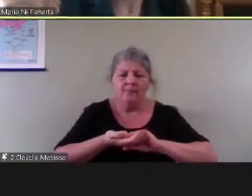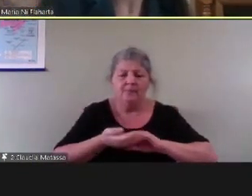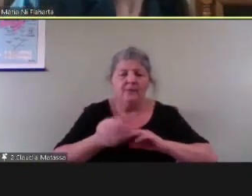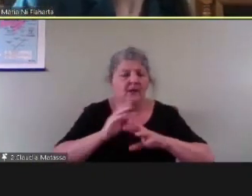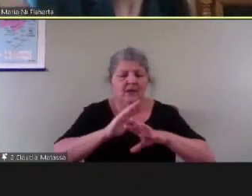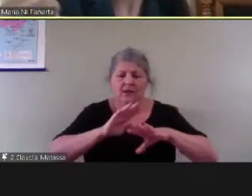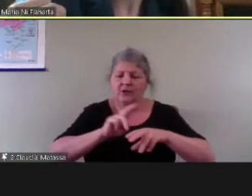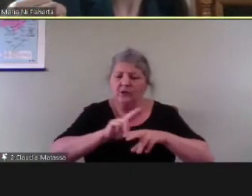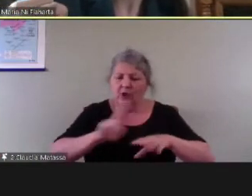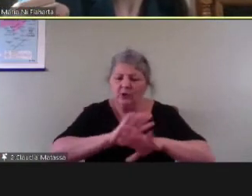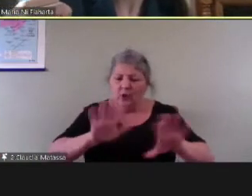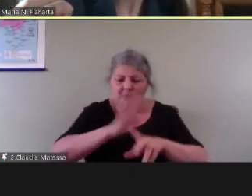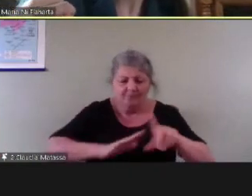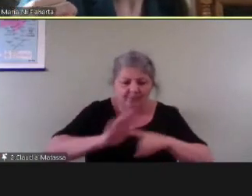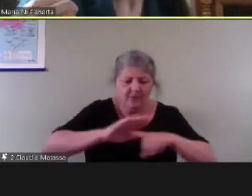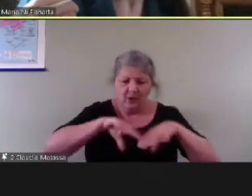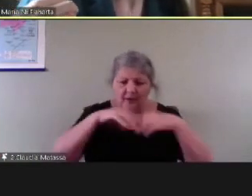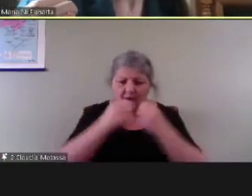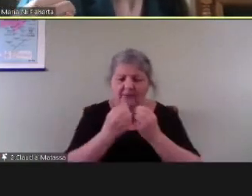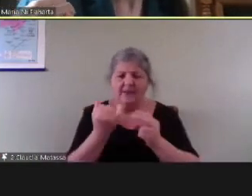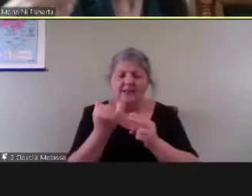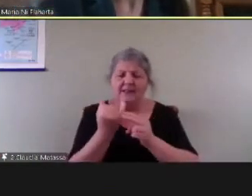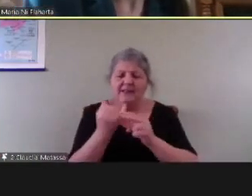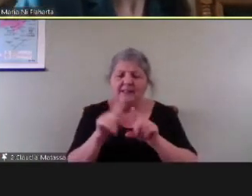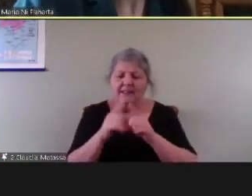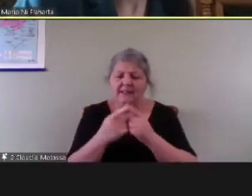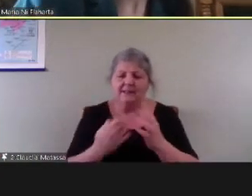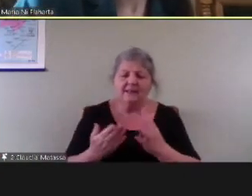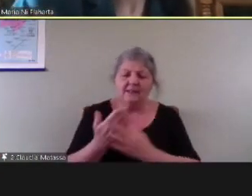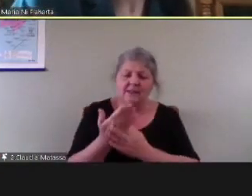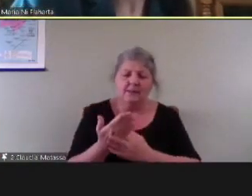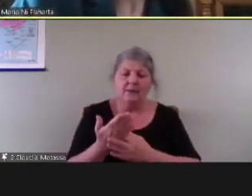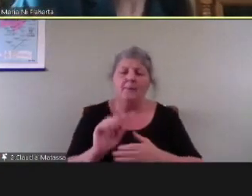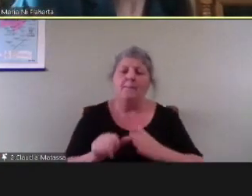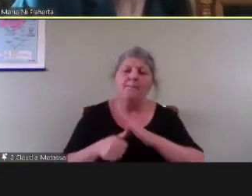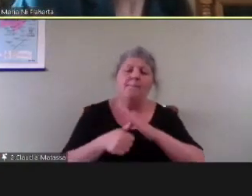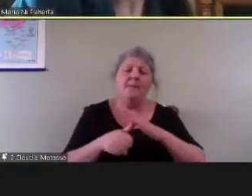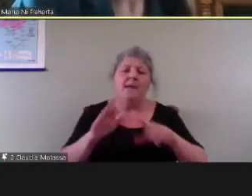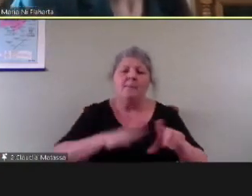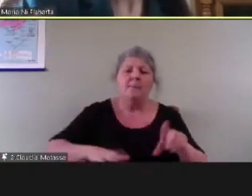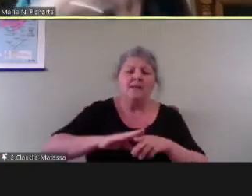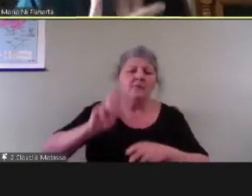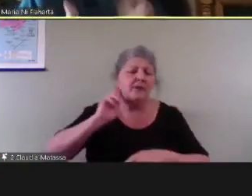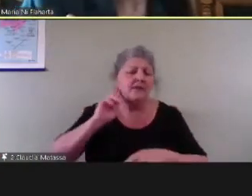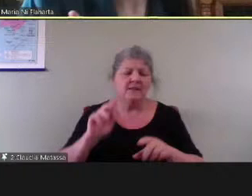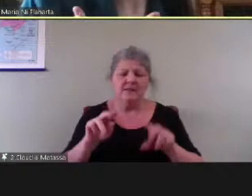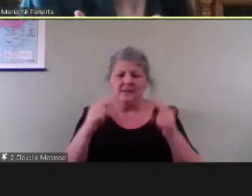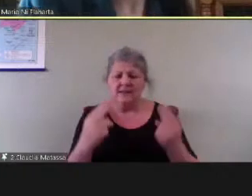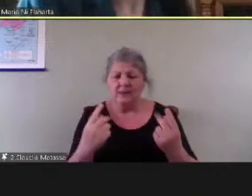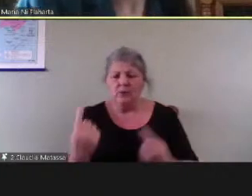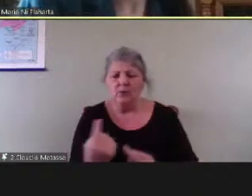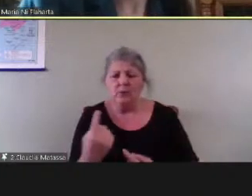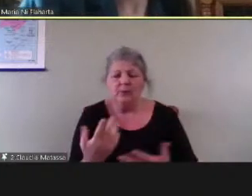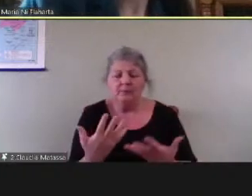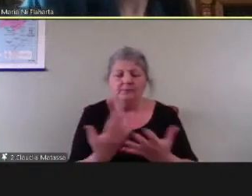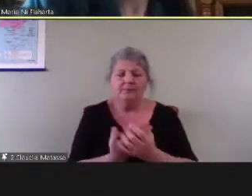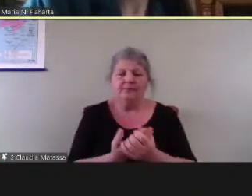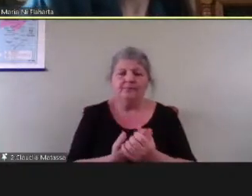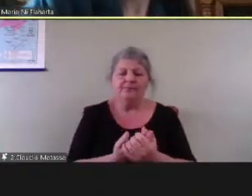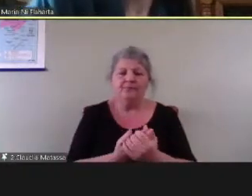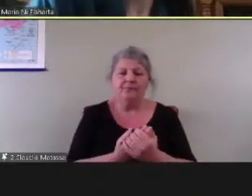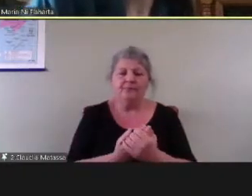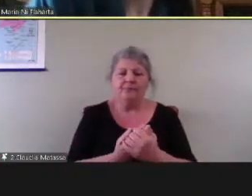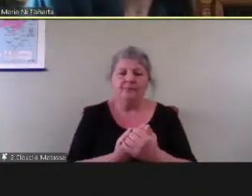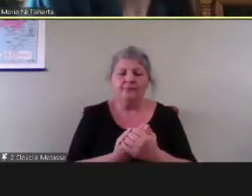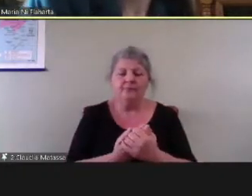accessible or as accessible as someone's, I suppose, main place of residence would need to be. The actual sensory environment of prisons